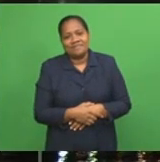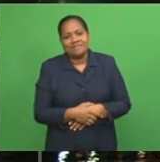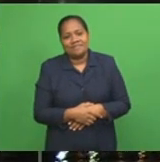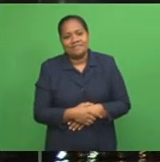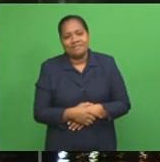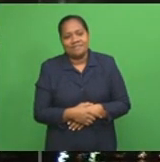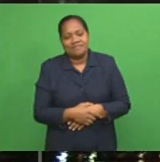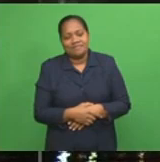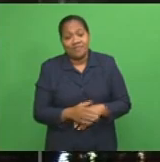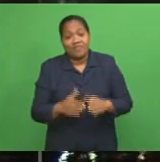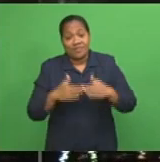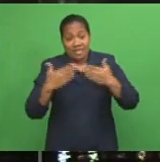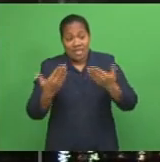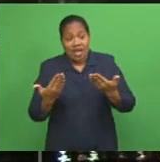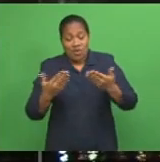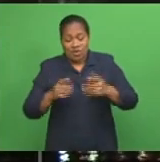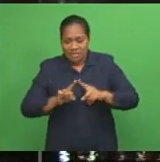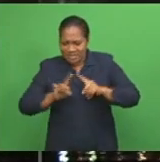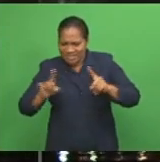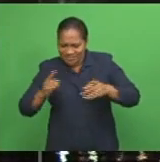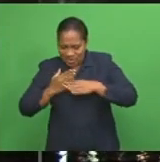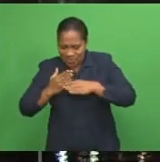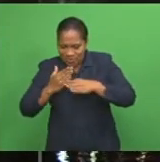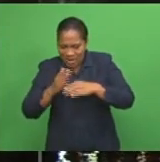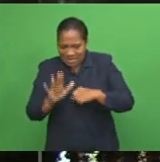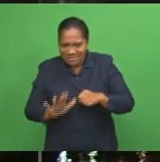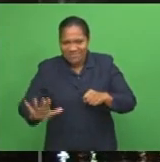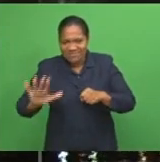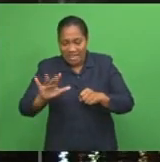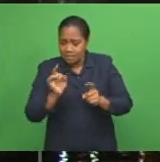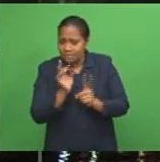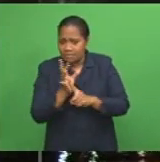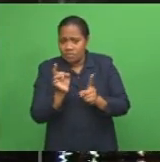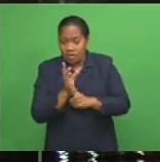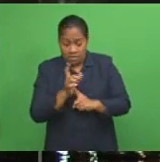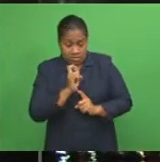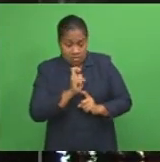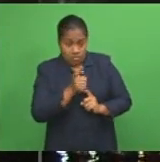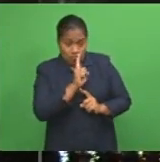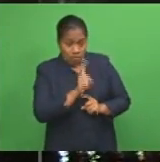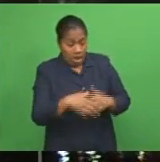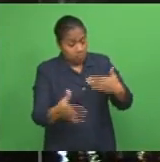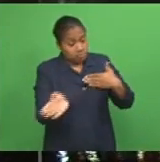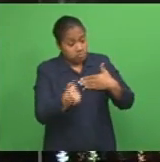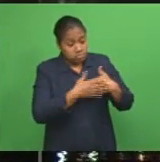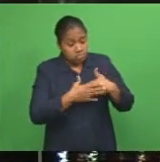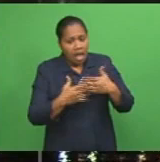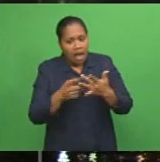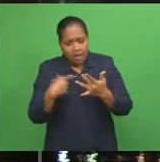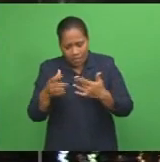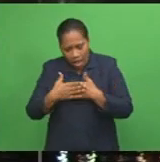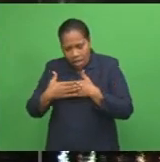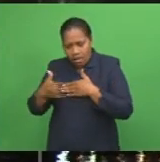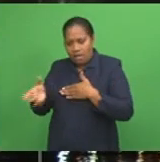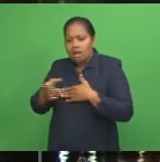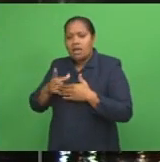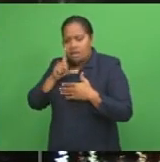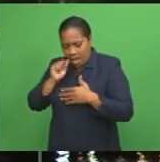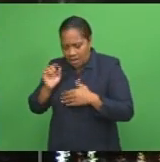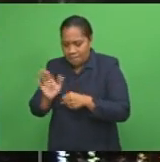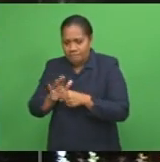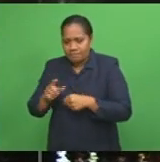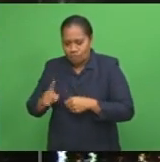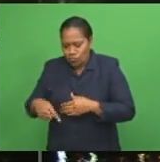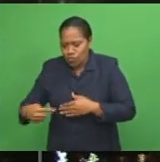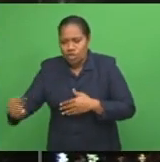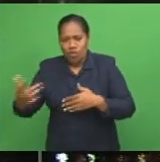Venturing into different work fields is important because if one door closes, you can open another to continue making a living. This was the